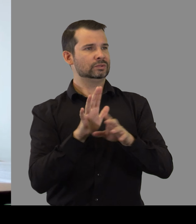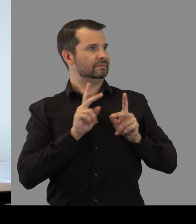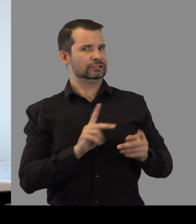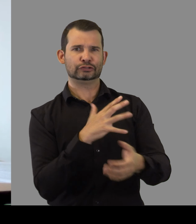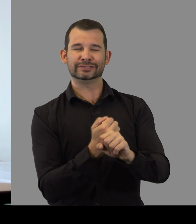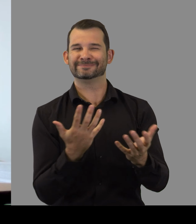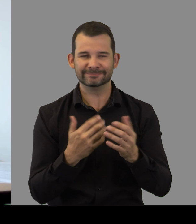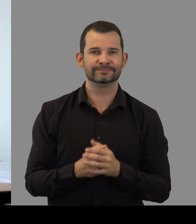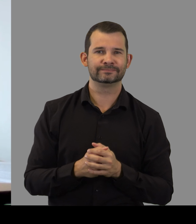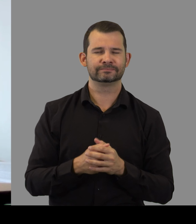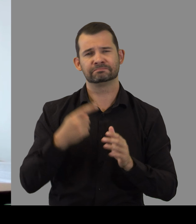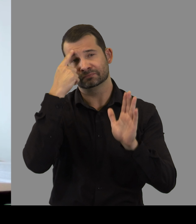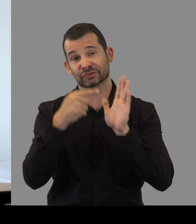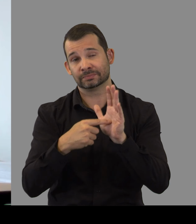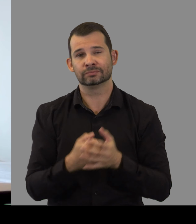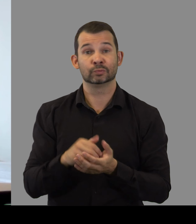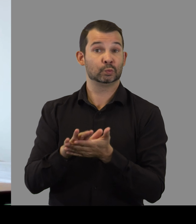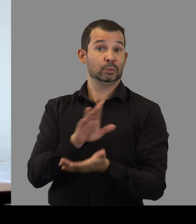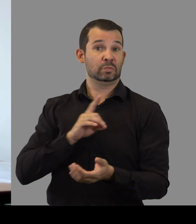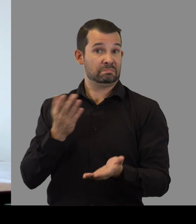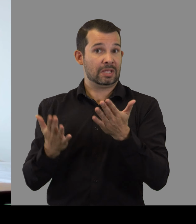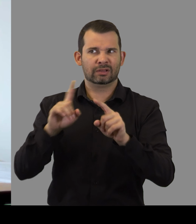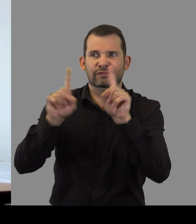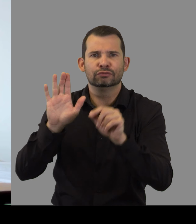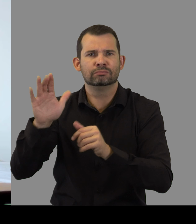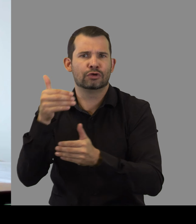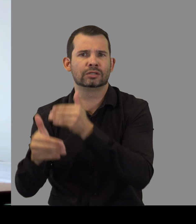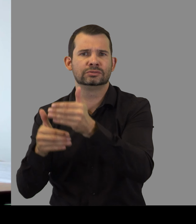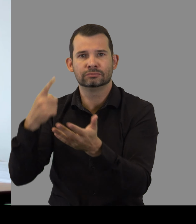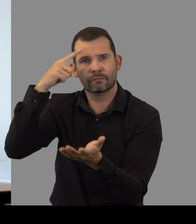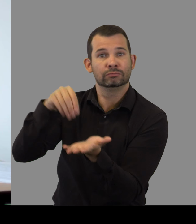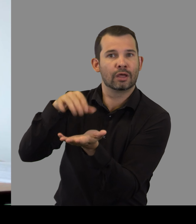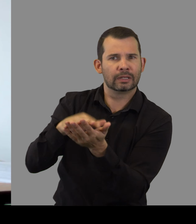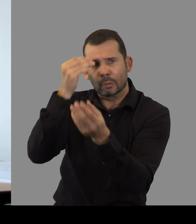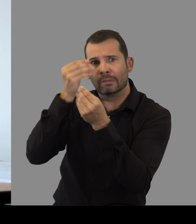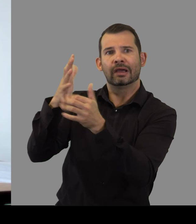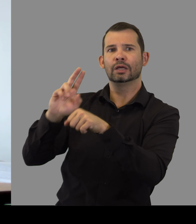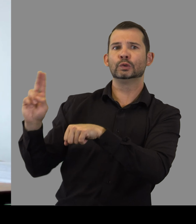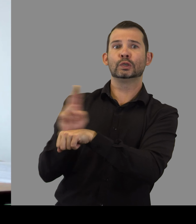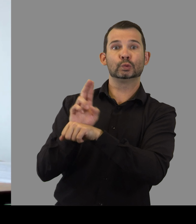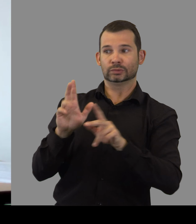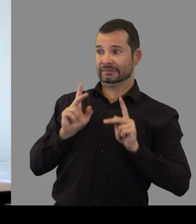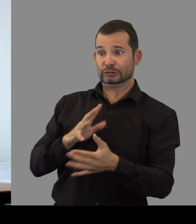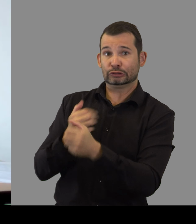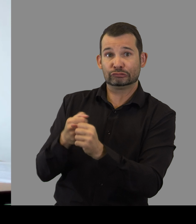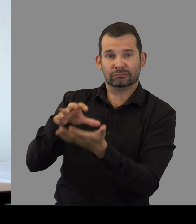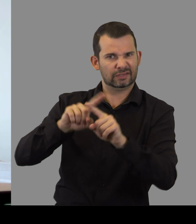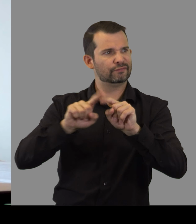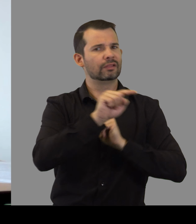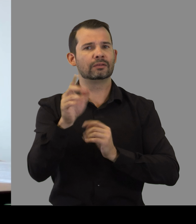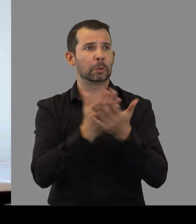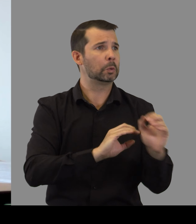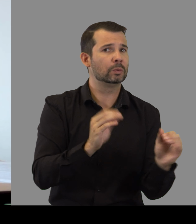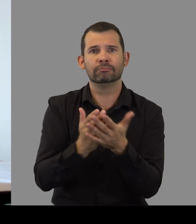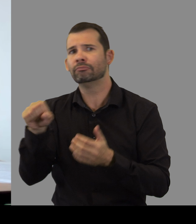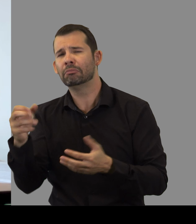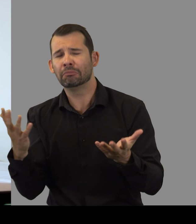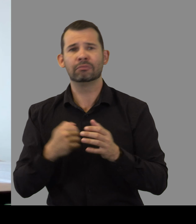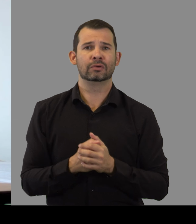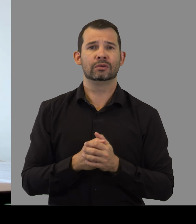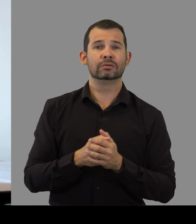physical restraints. For example, school boards may differ in their process for documenting and notifying the use of physical